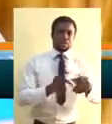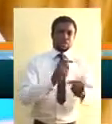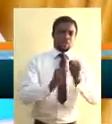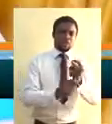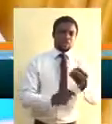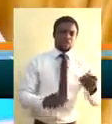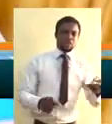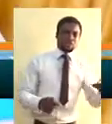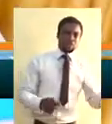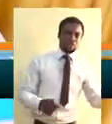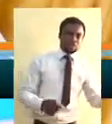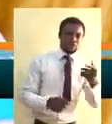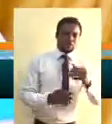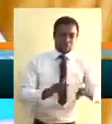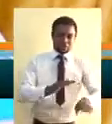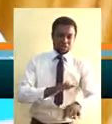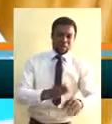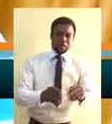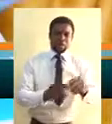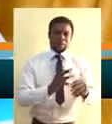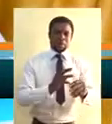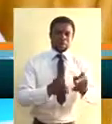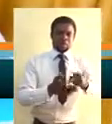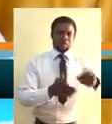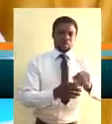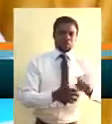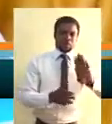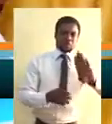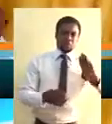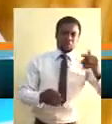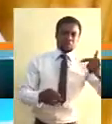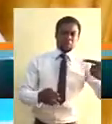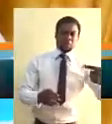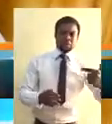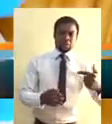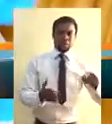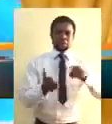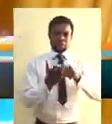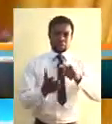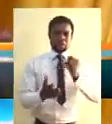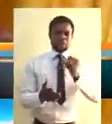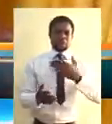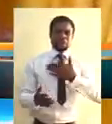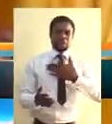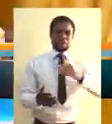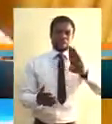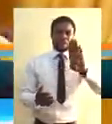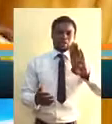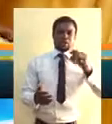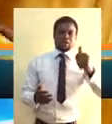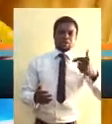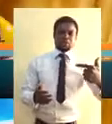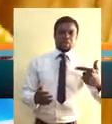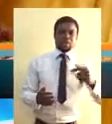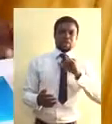the down part of your bag. Different types of materials can be used. So this is my bag. I take my